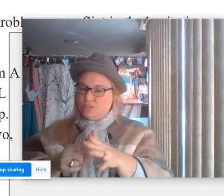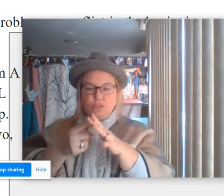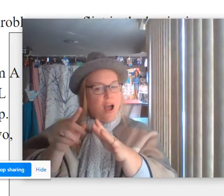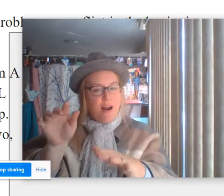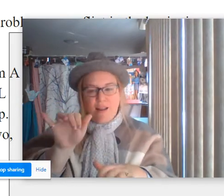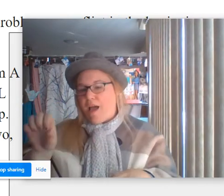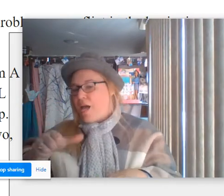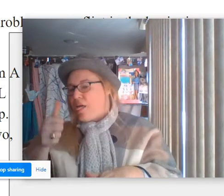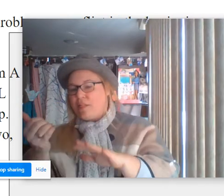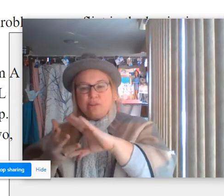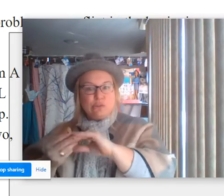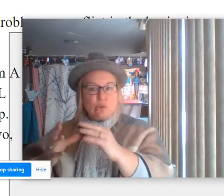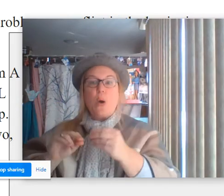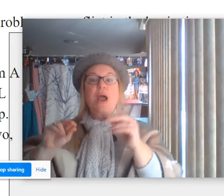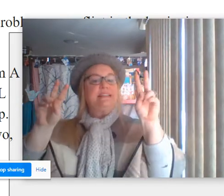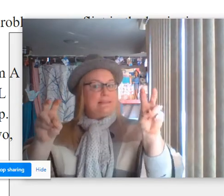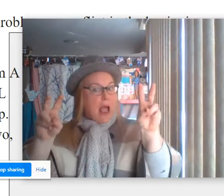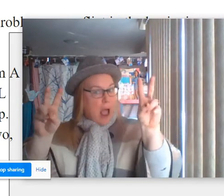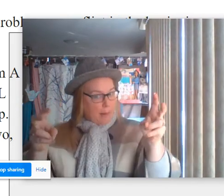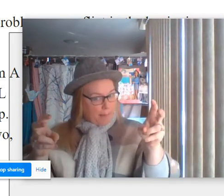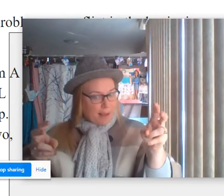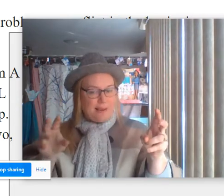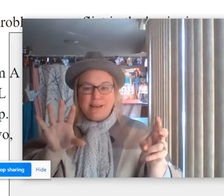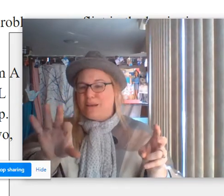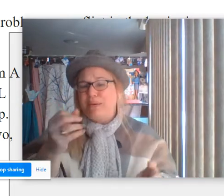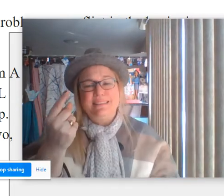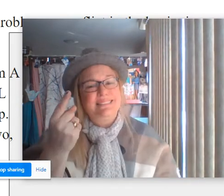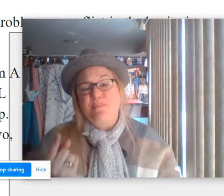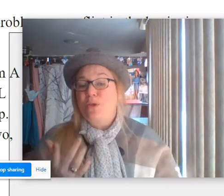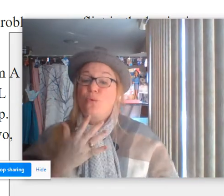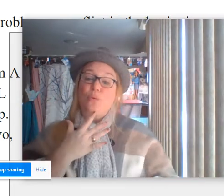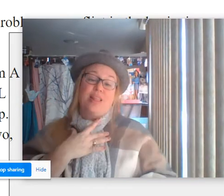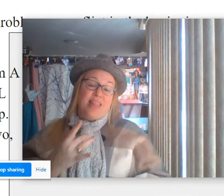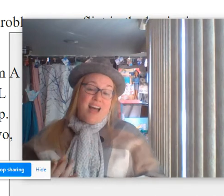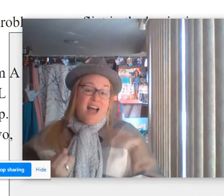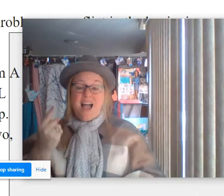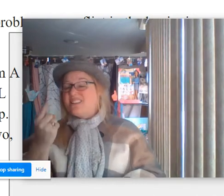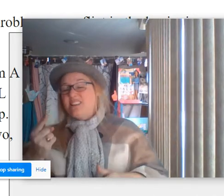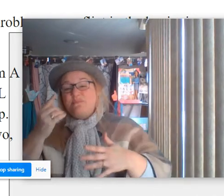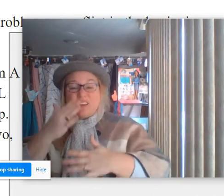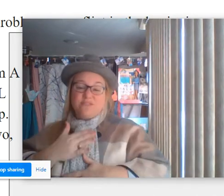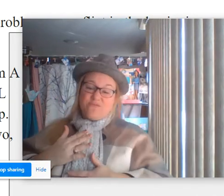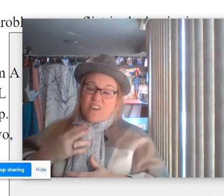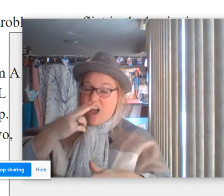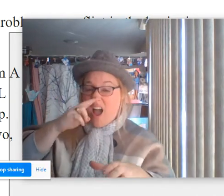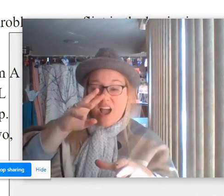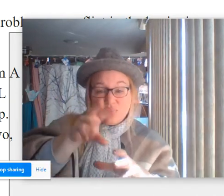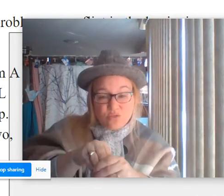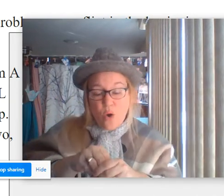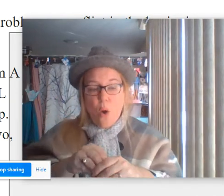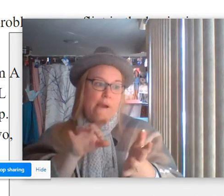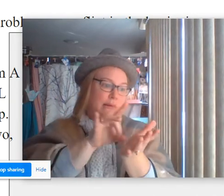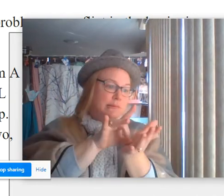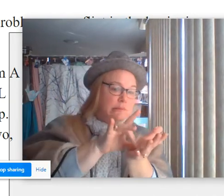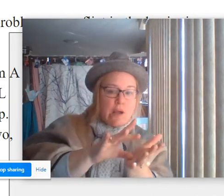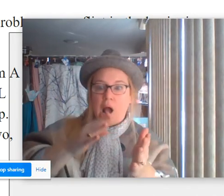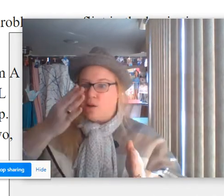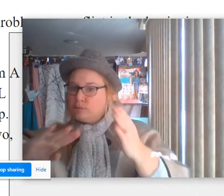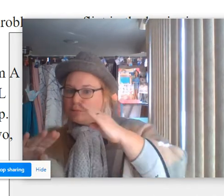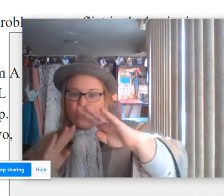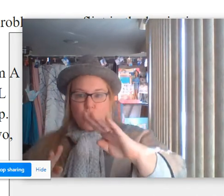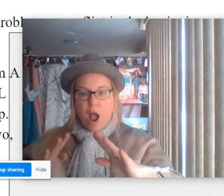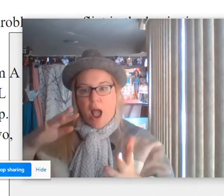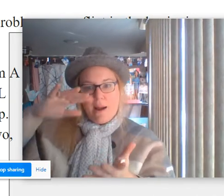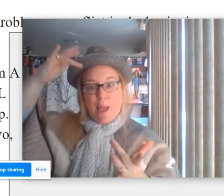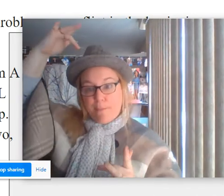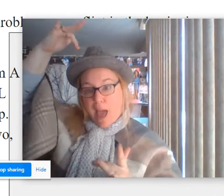just like any other story, has a topic. So I would start with that. Pick a topic, something fun. Are you into soccer? Are you into karate, ballet, whatever? Like pick